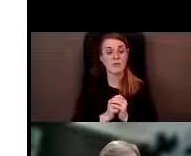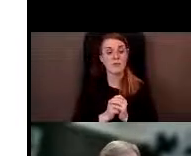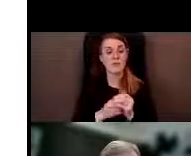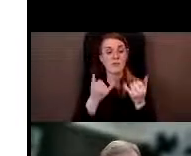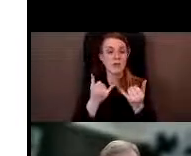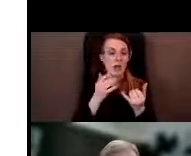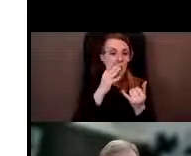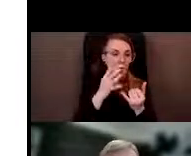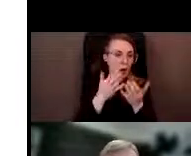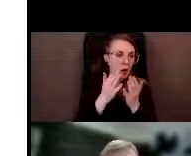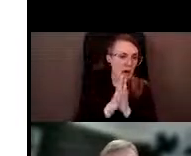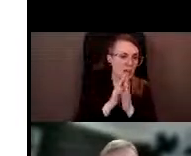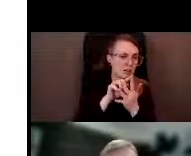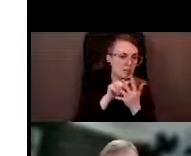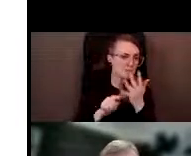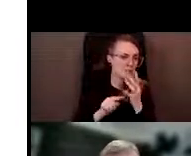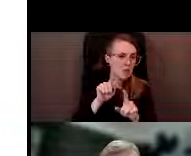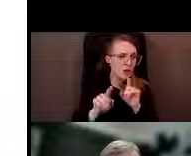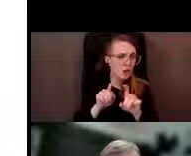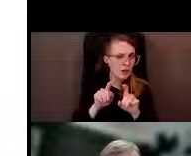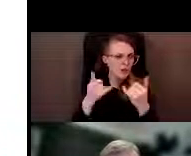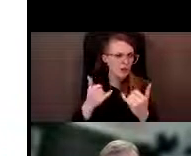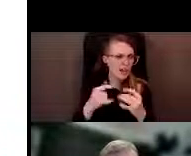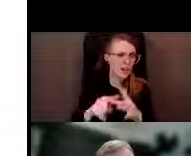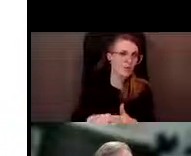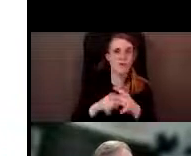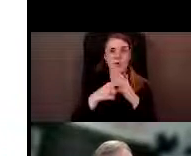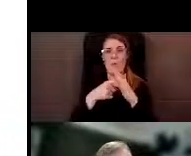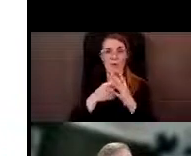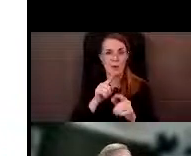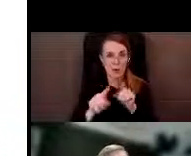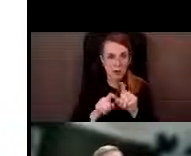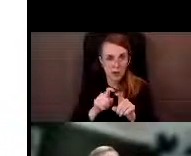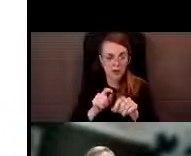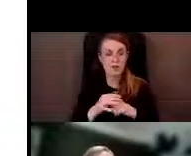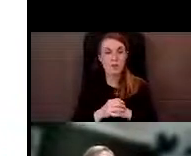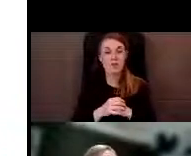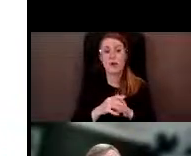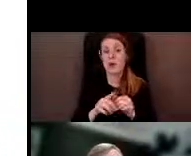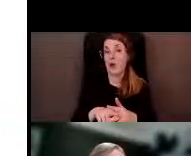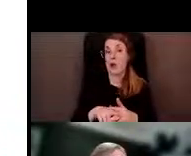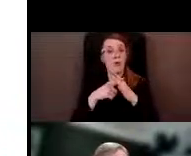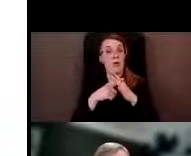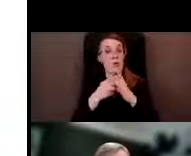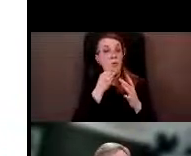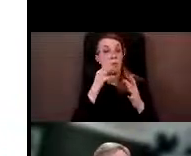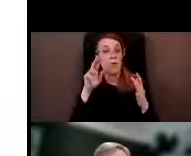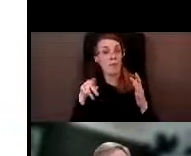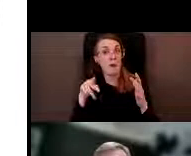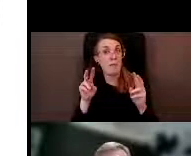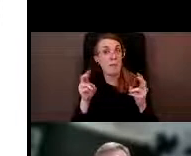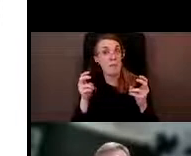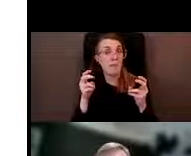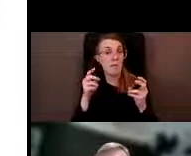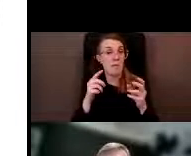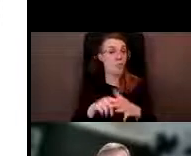questions. First, let's have a warm-up question. Warm-up being an intended pun. What are